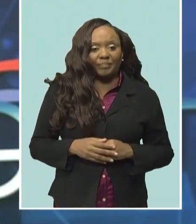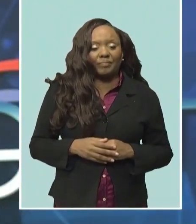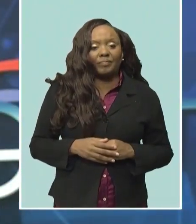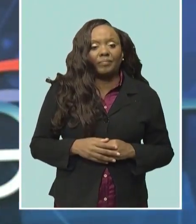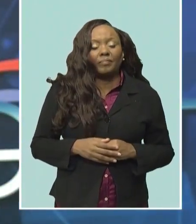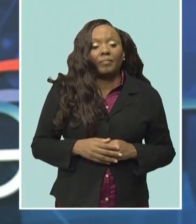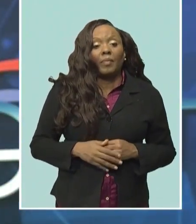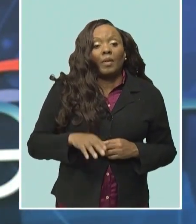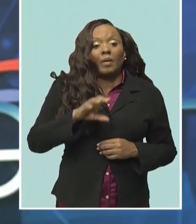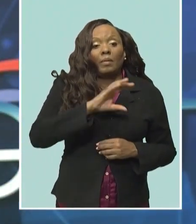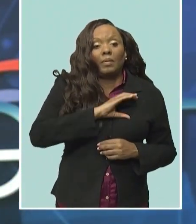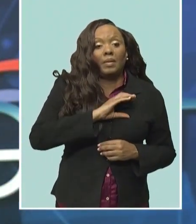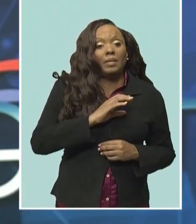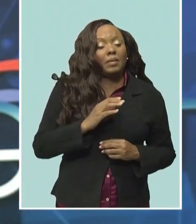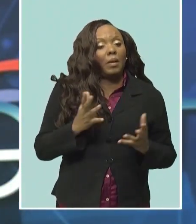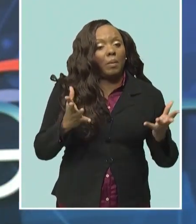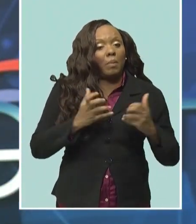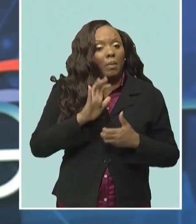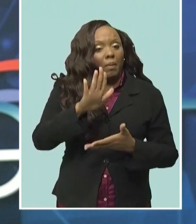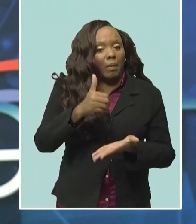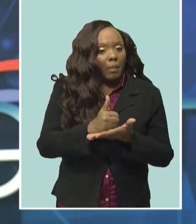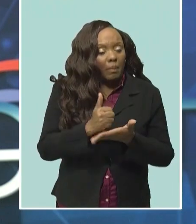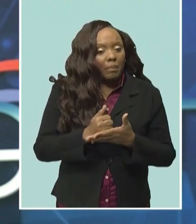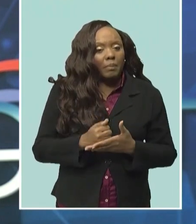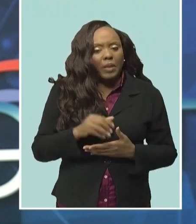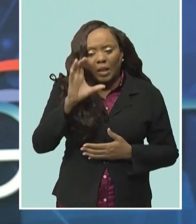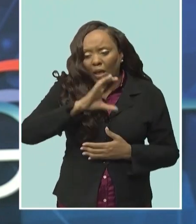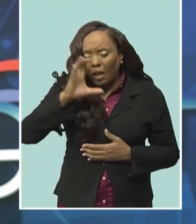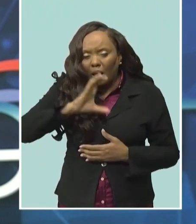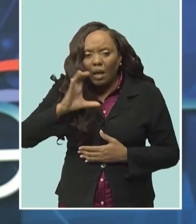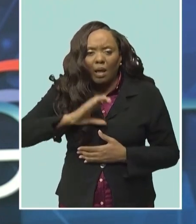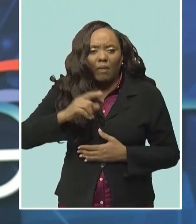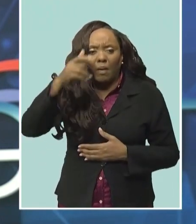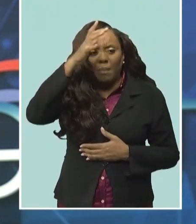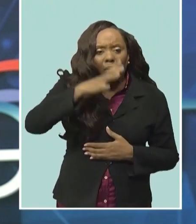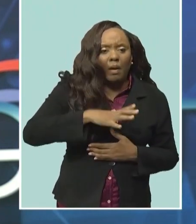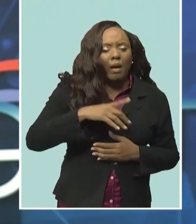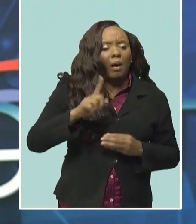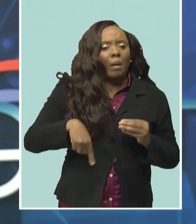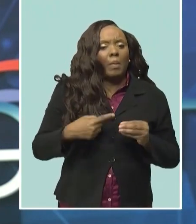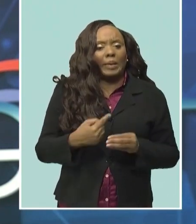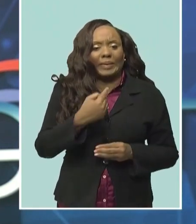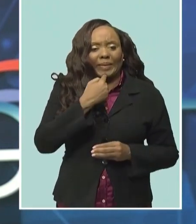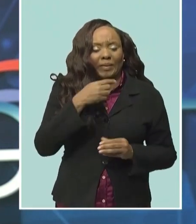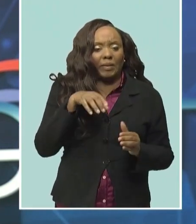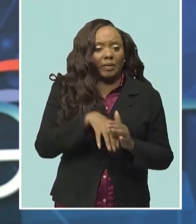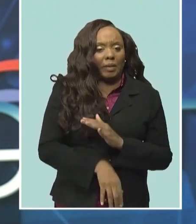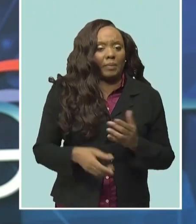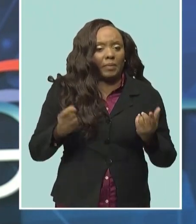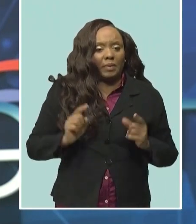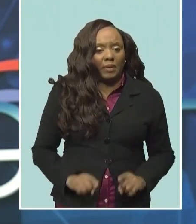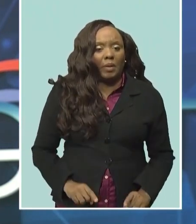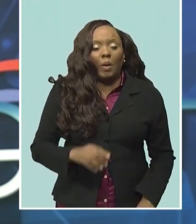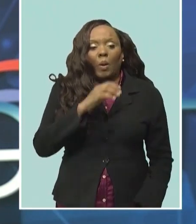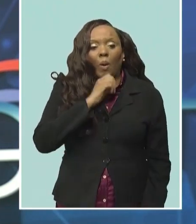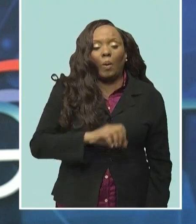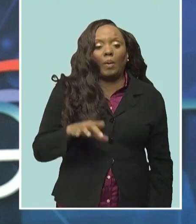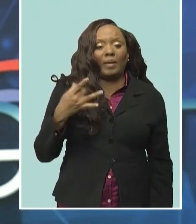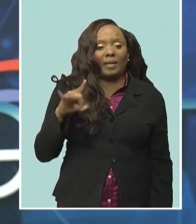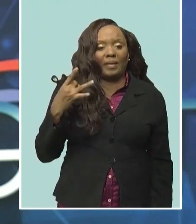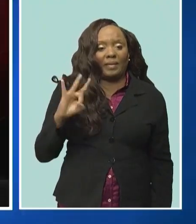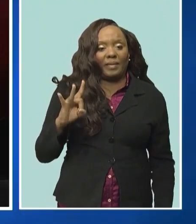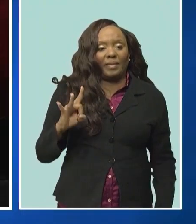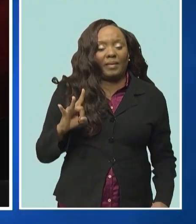The police are seeking your assistance in locating a wanted man for questioning in connection with serious criminal matters. He